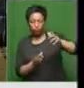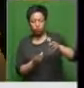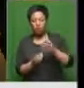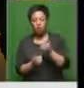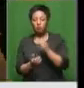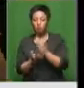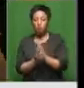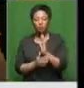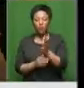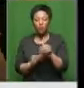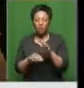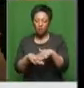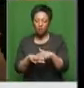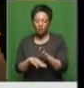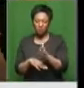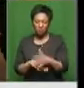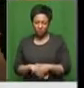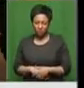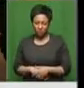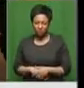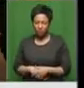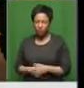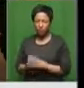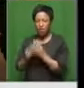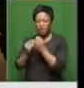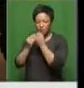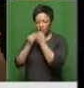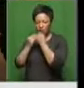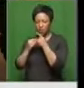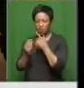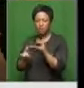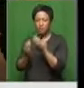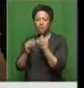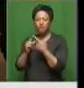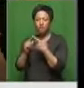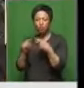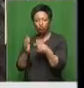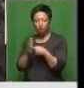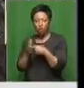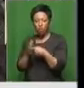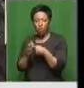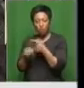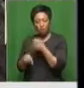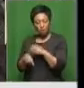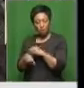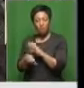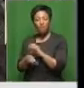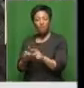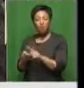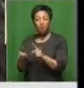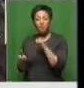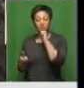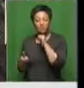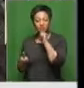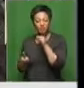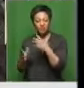there. And the plastic, the plastic packaging that we get from supermarkets still remains a problem, despite